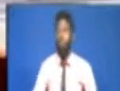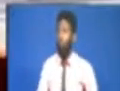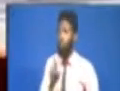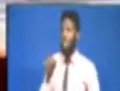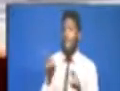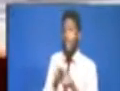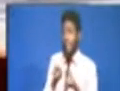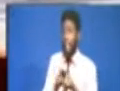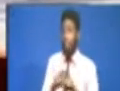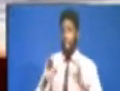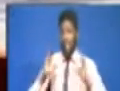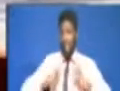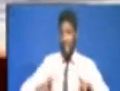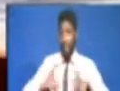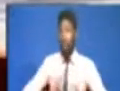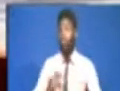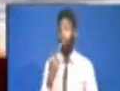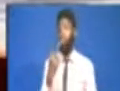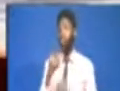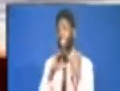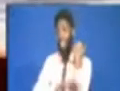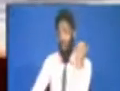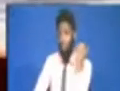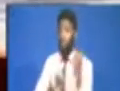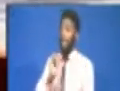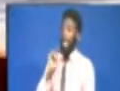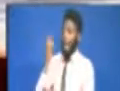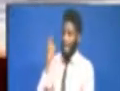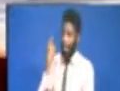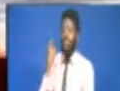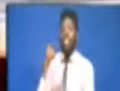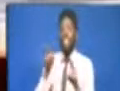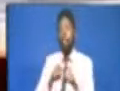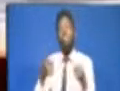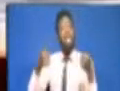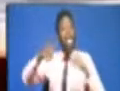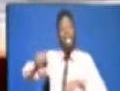citizen between your Kenyan citizenship and any other